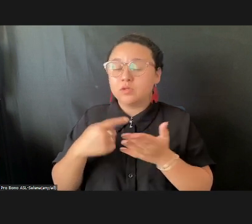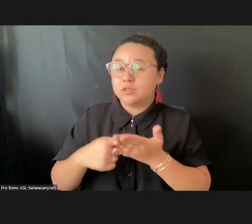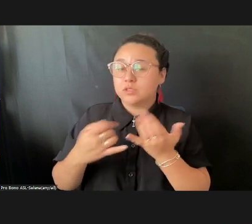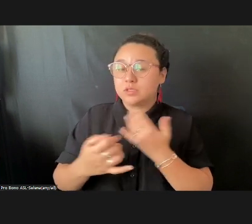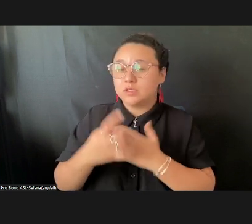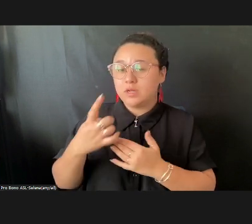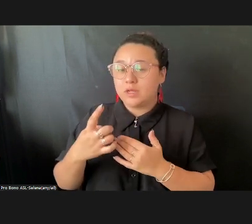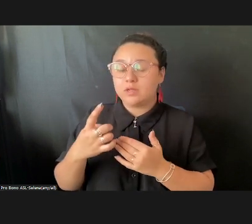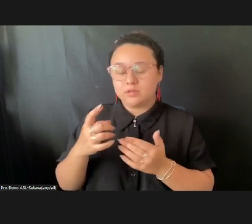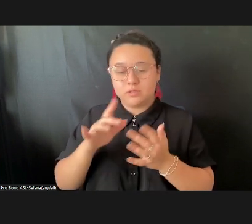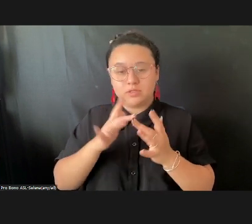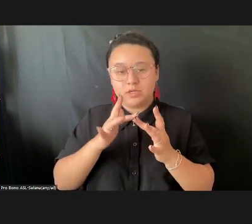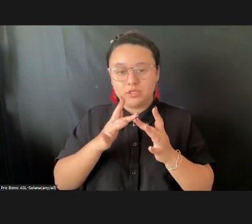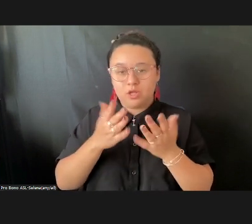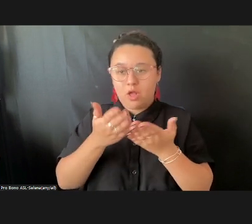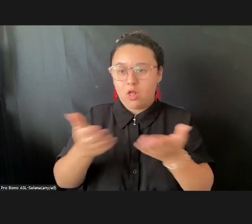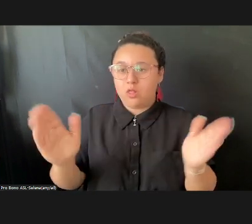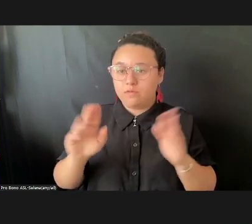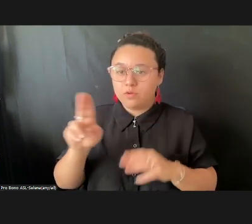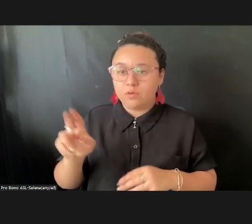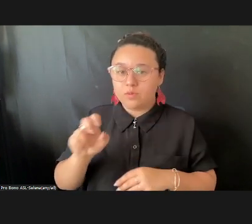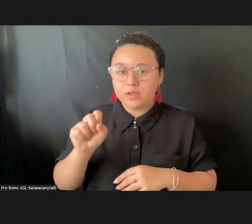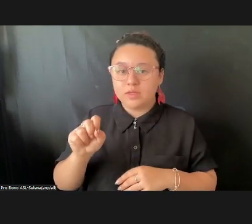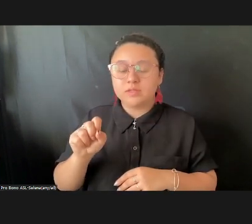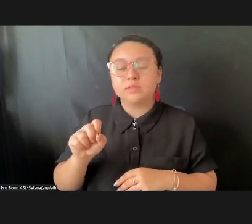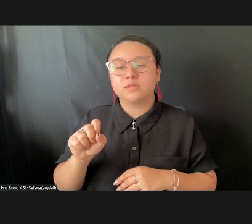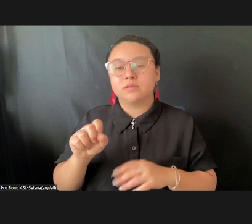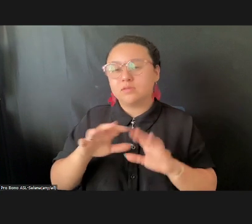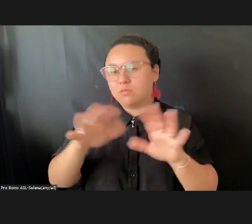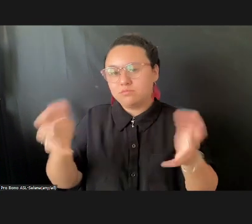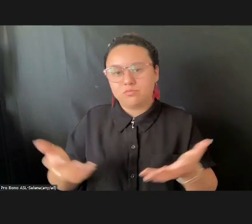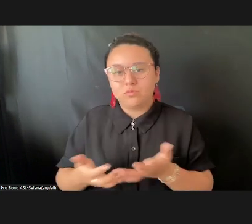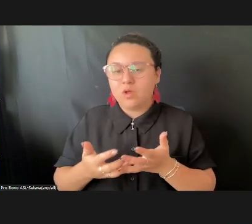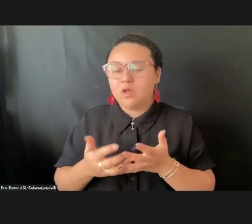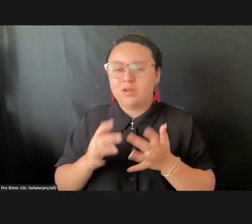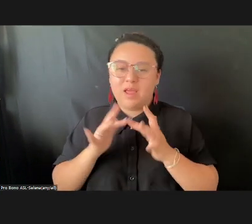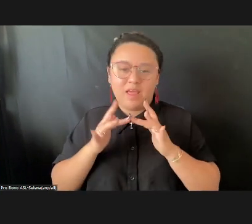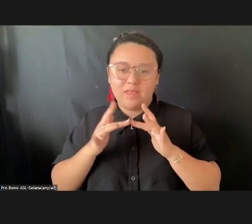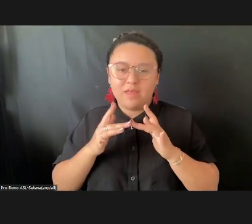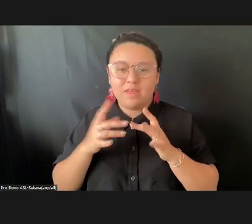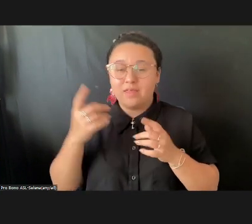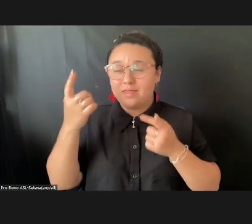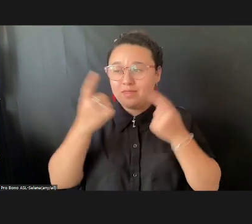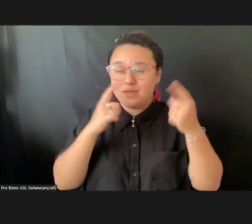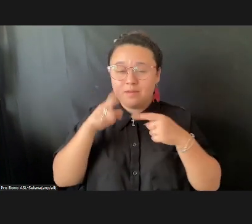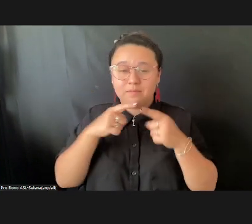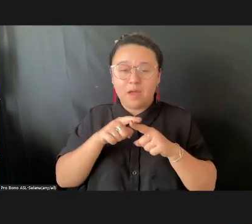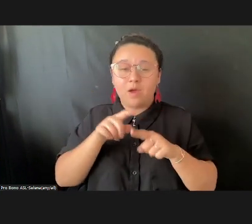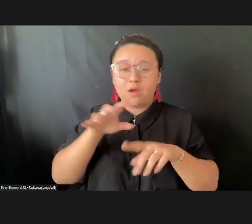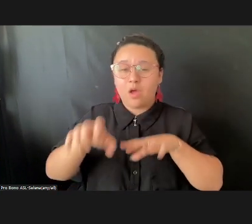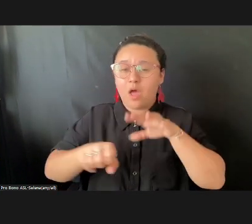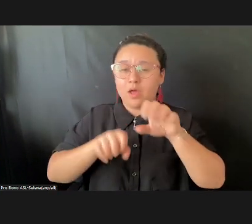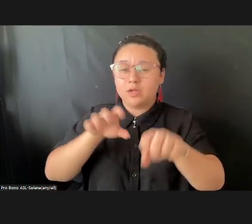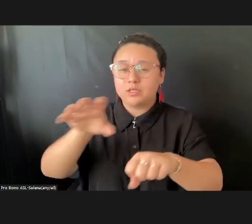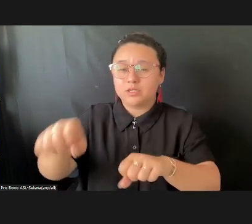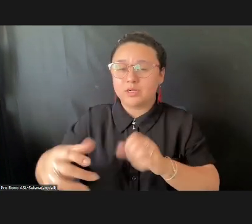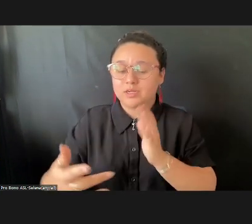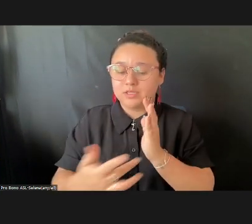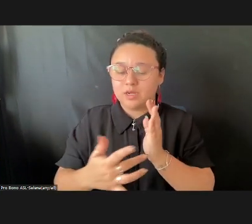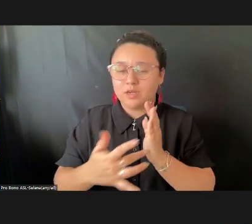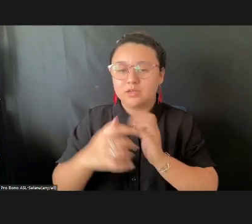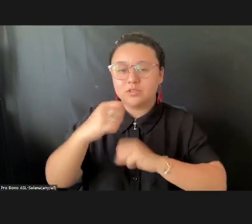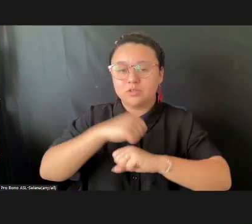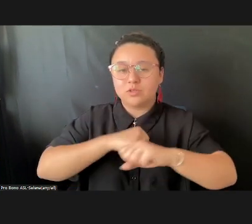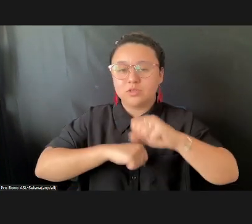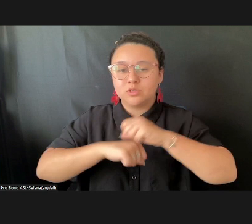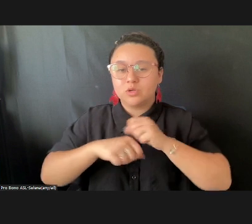shared digitally to the internet, let's also take a moment to consider the legacy of colonization embedded within the technology, structures, and